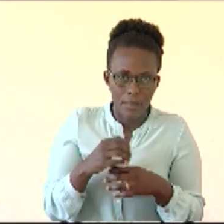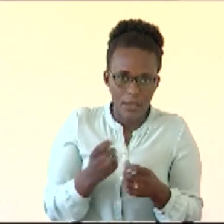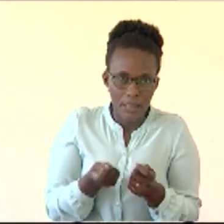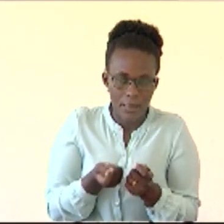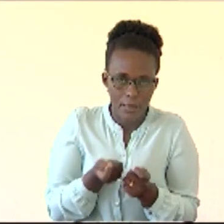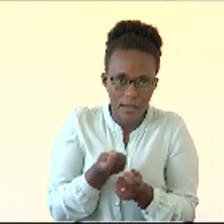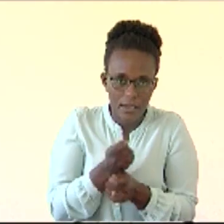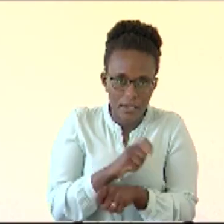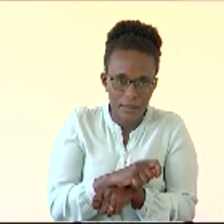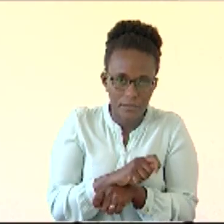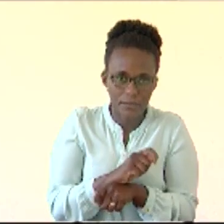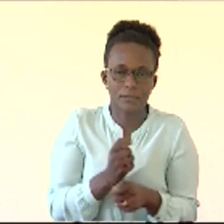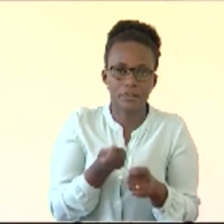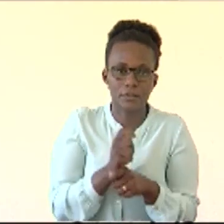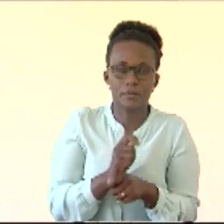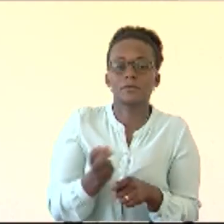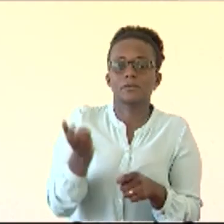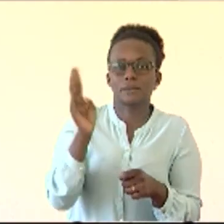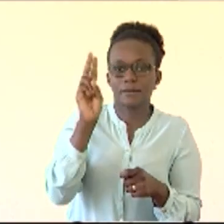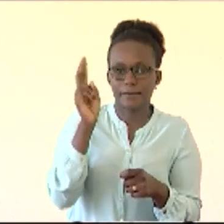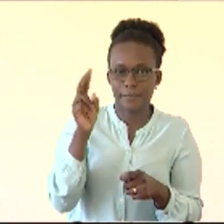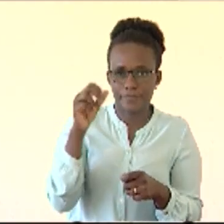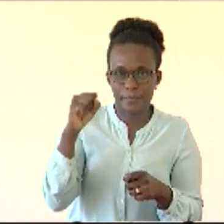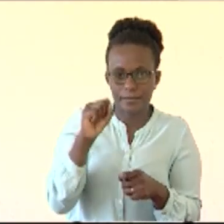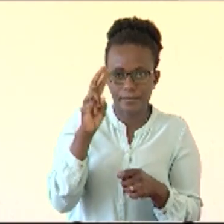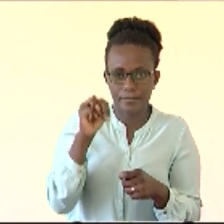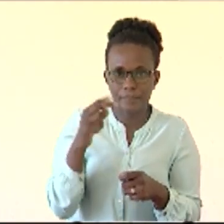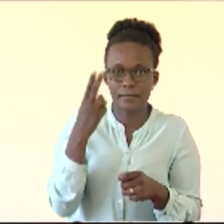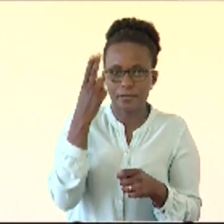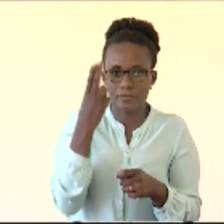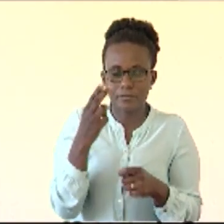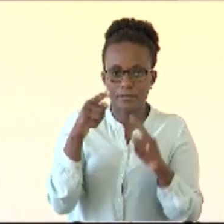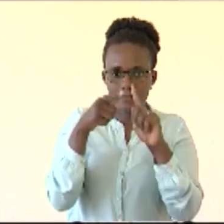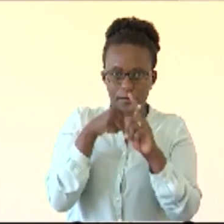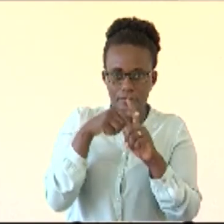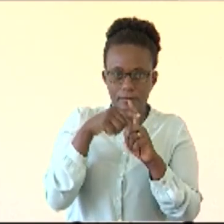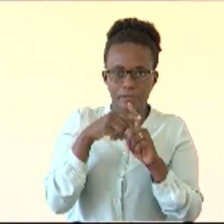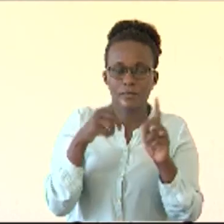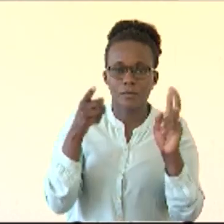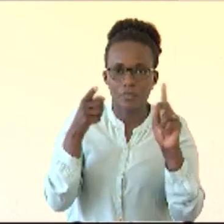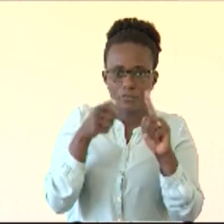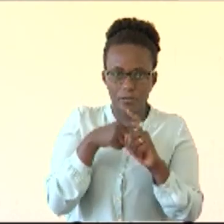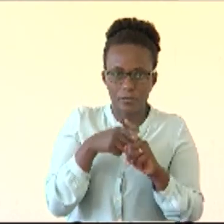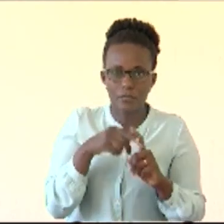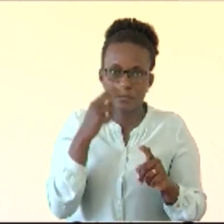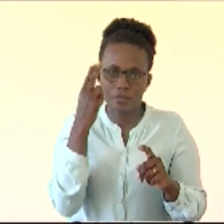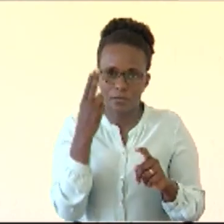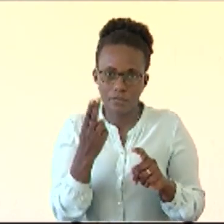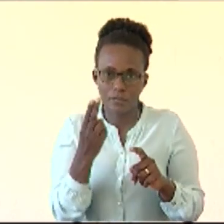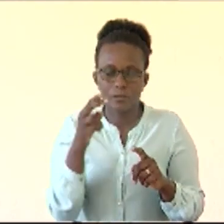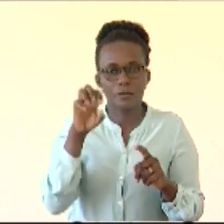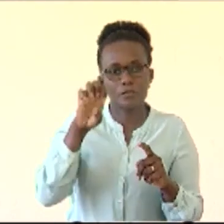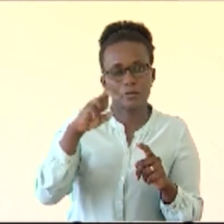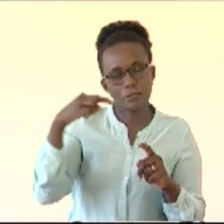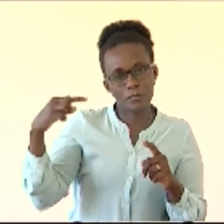2 chloride, tin solutions with electrons being lost. So this is the reaction that is taking